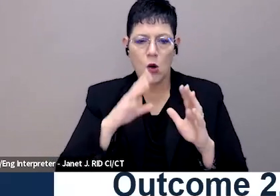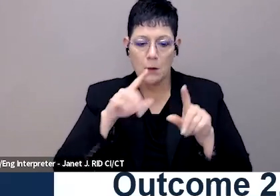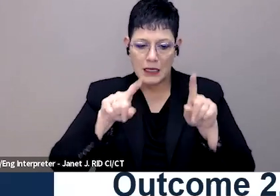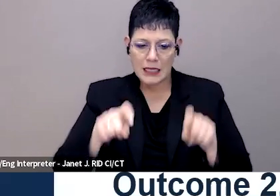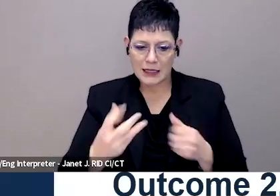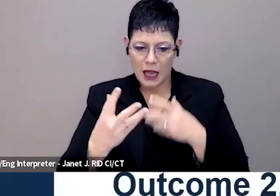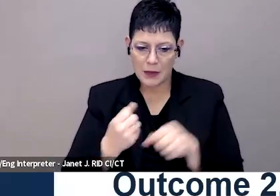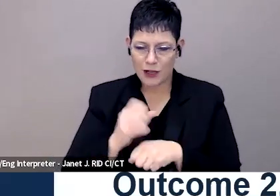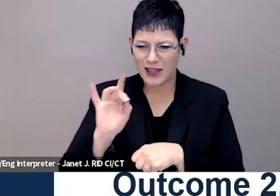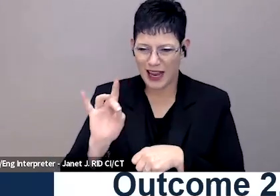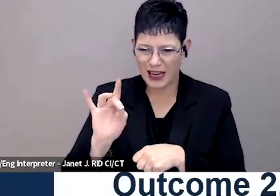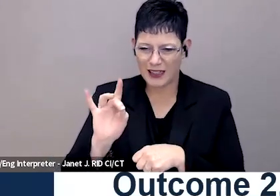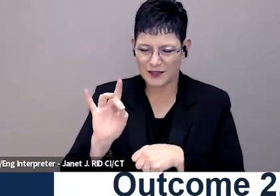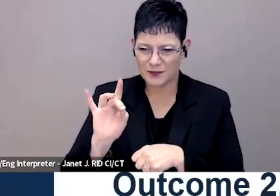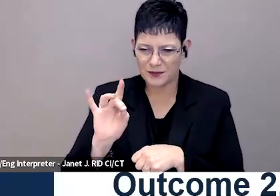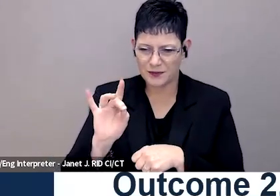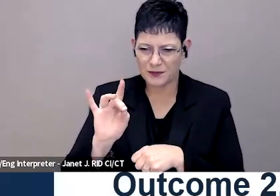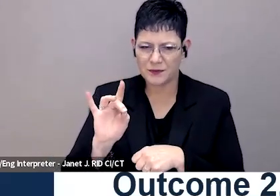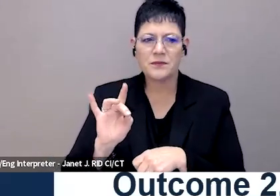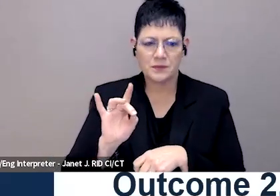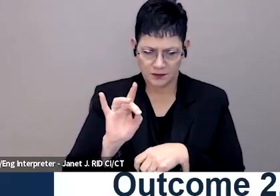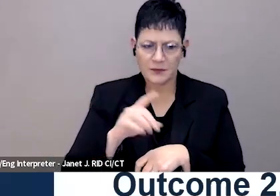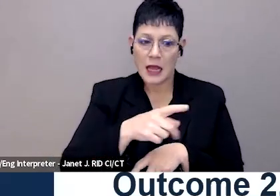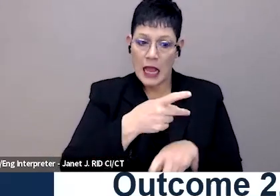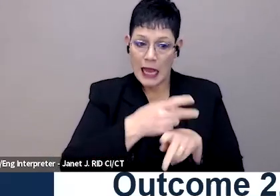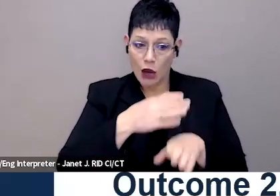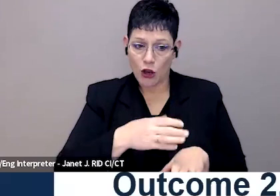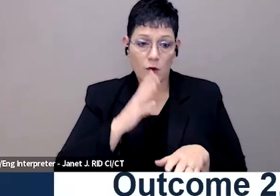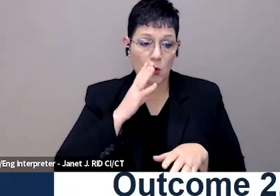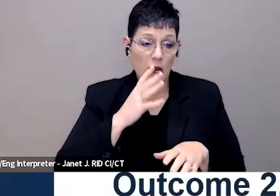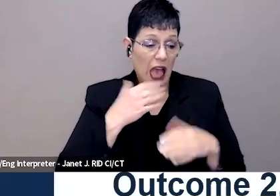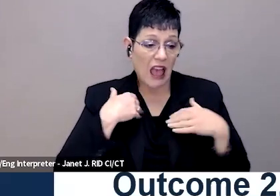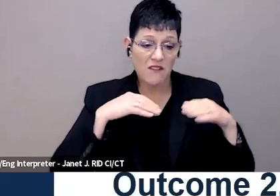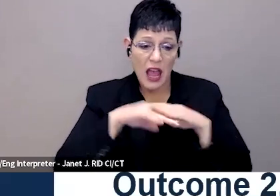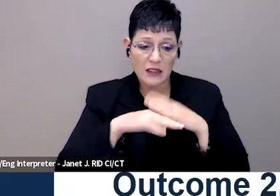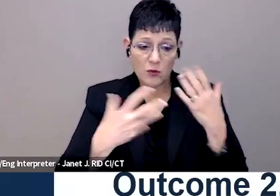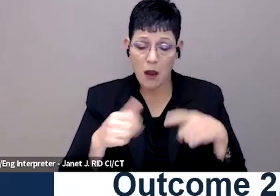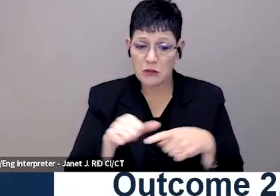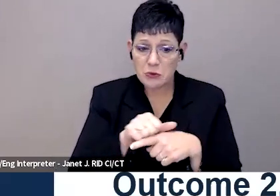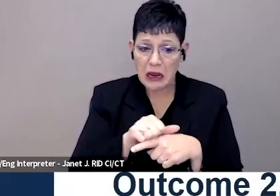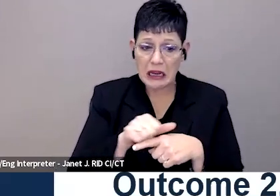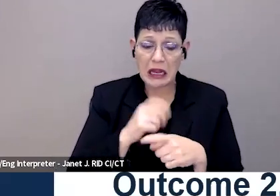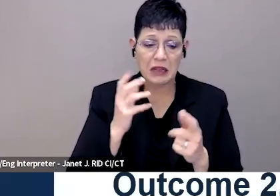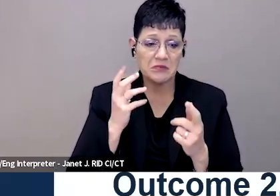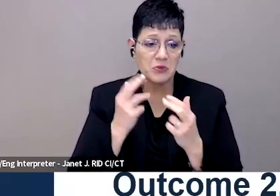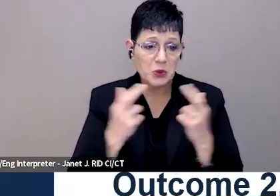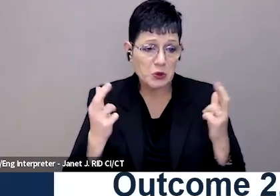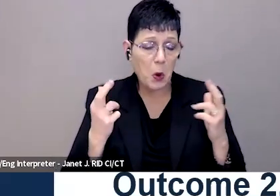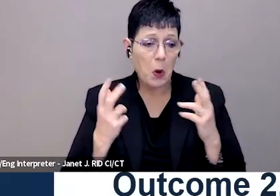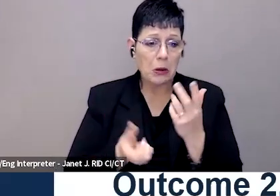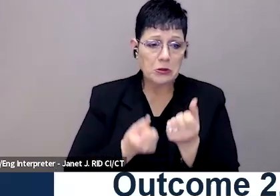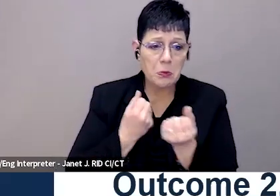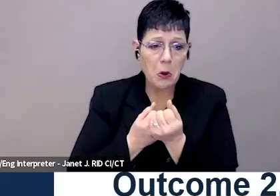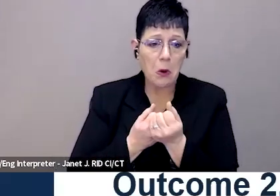years. And like I said, caregivers will be able to access things like education, training, support